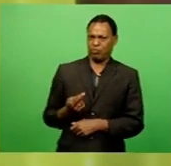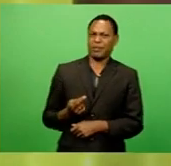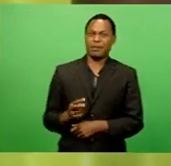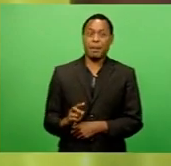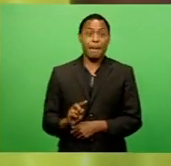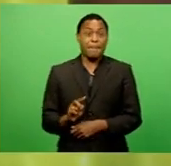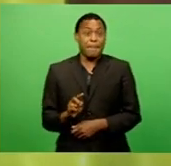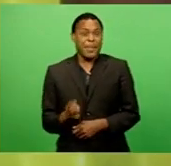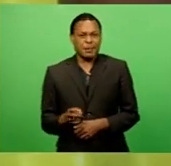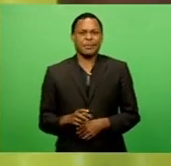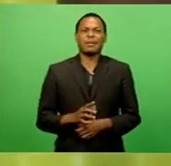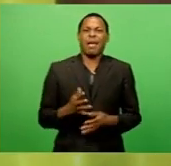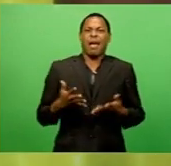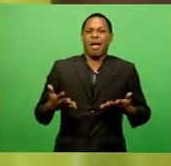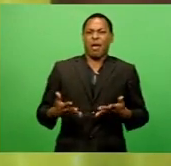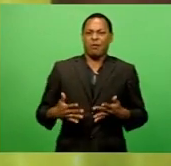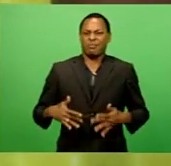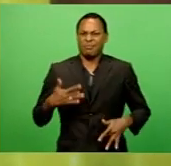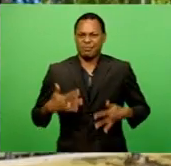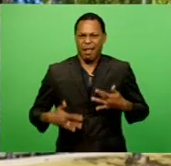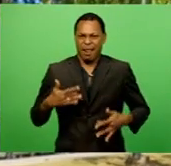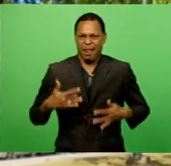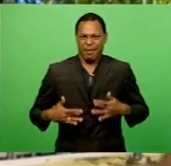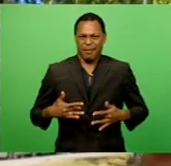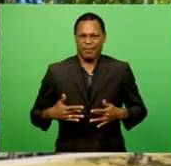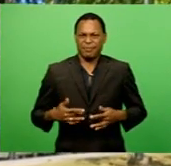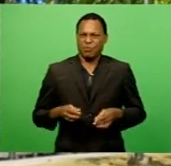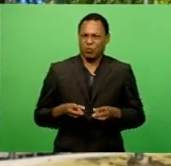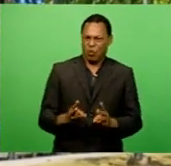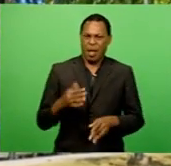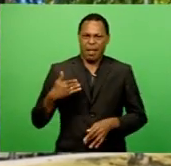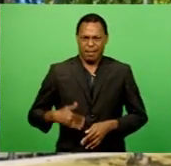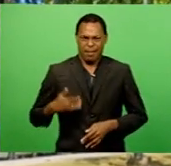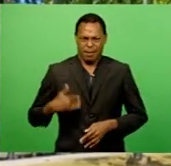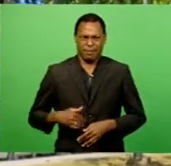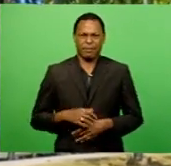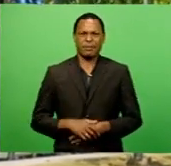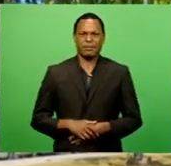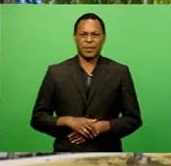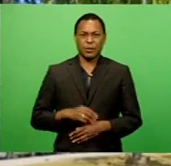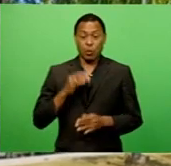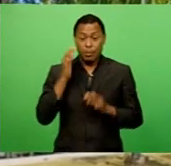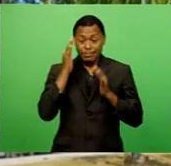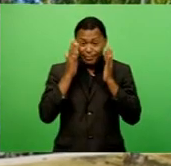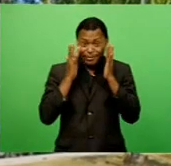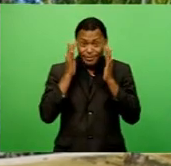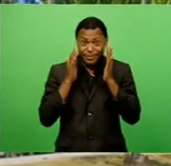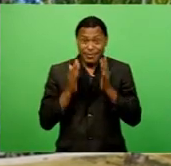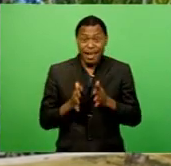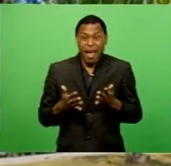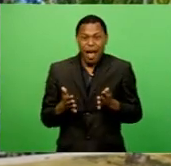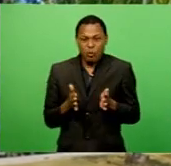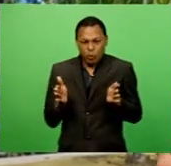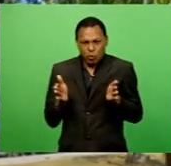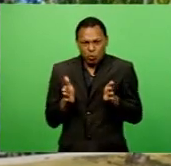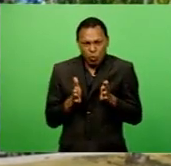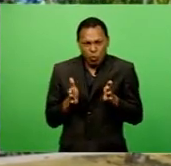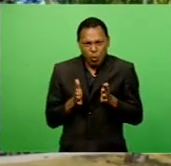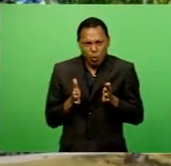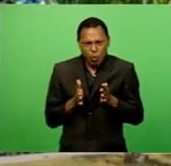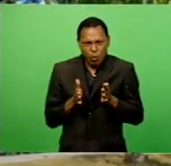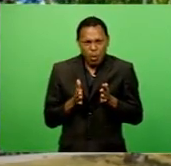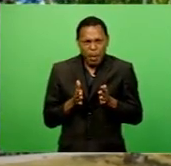managing lifestyles can help Fijians stay healthy. We want us to change that mentality that we can have small portions,